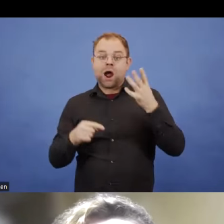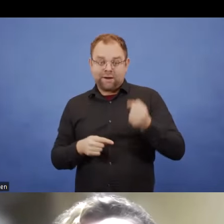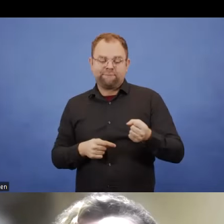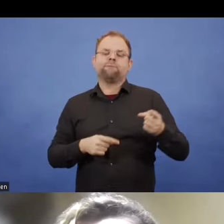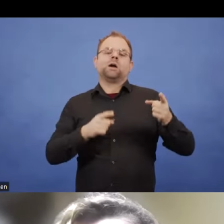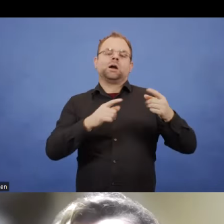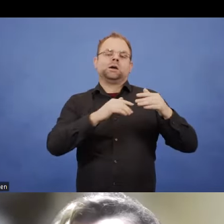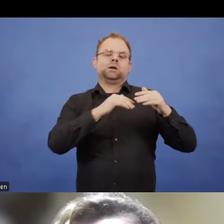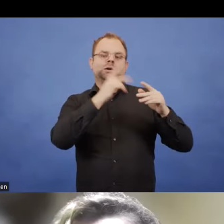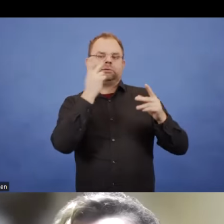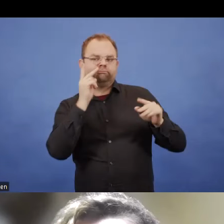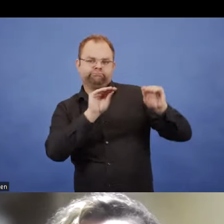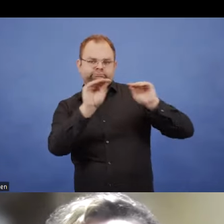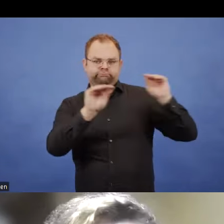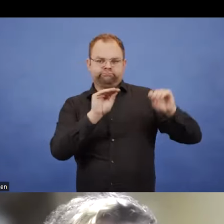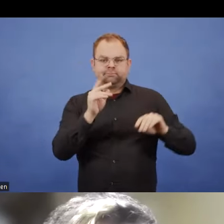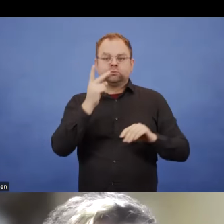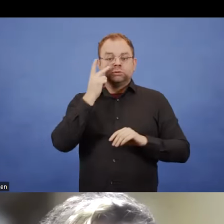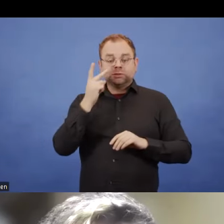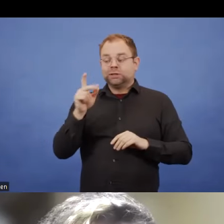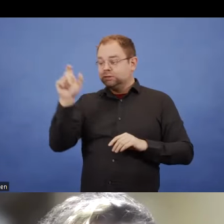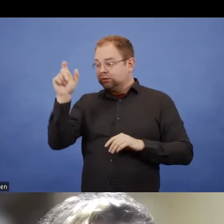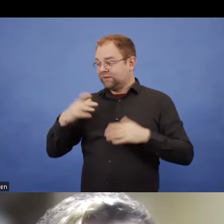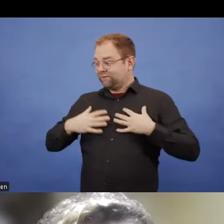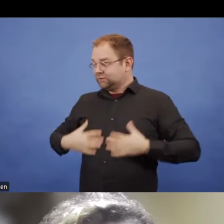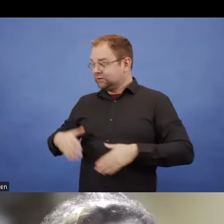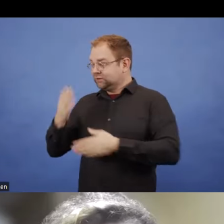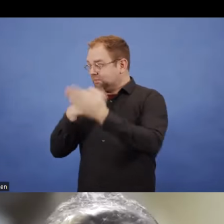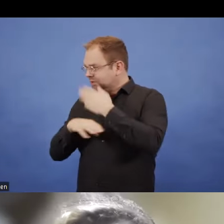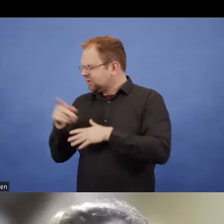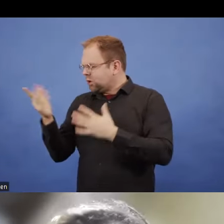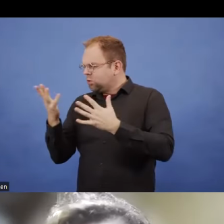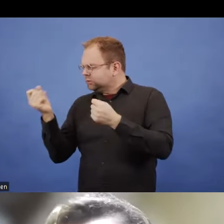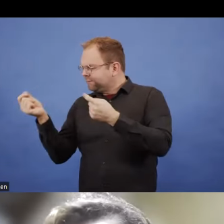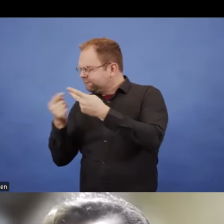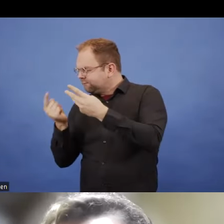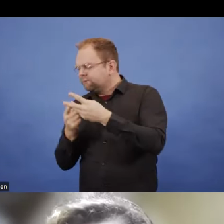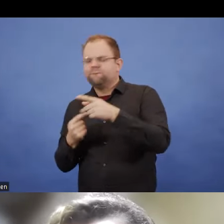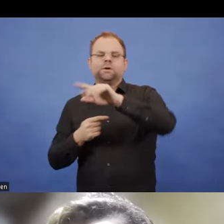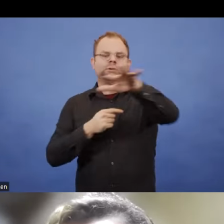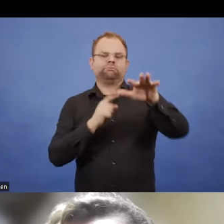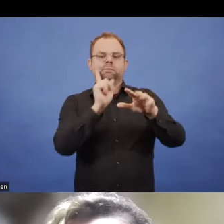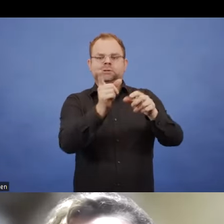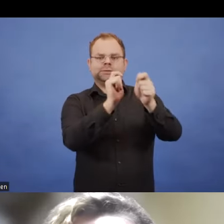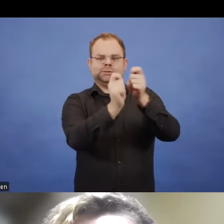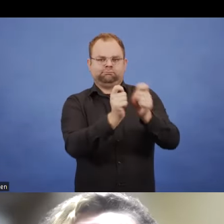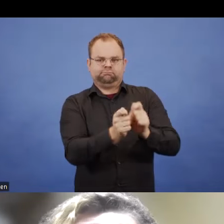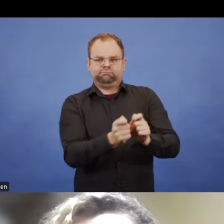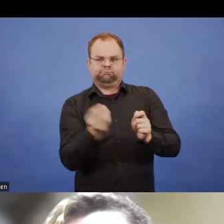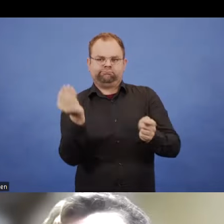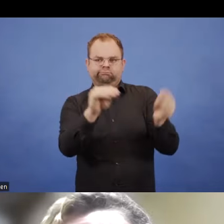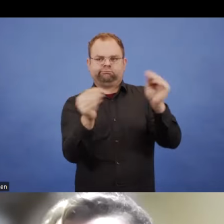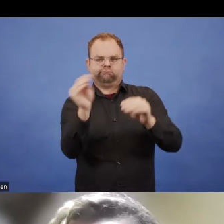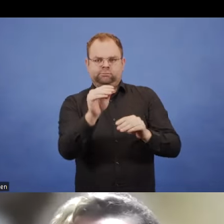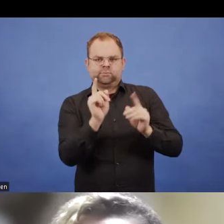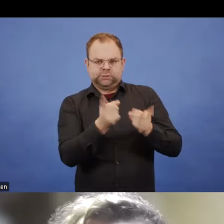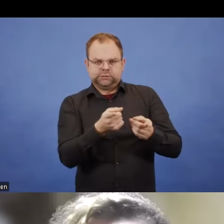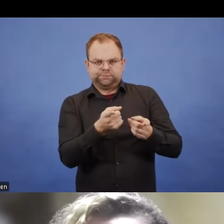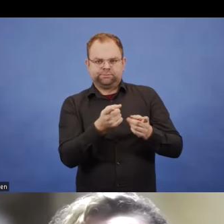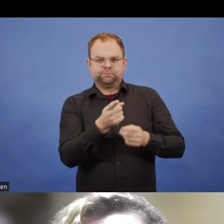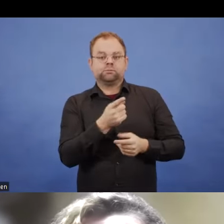ensure that if needed, there are sign language interpreters, for example. So these are the types of accommodations that could be